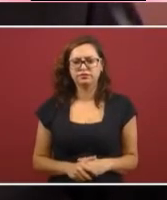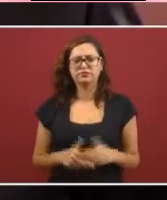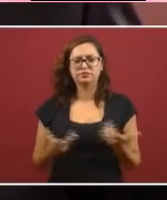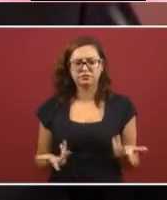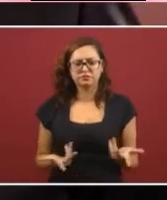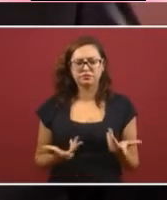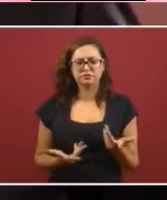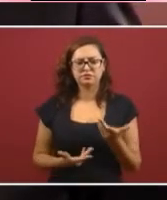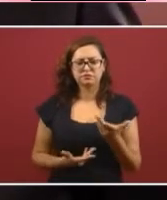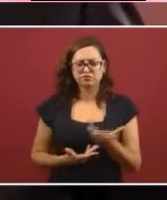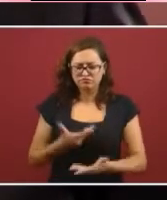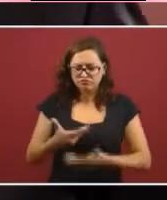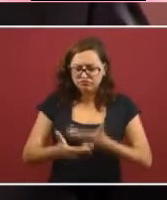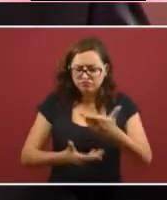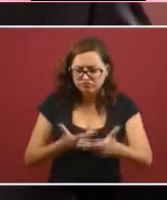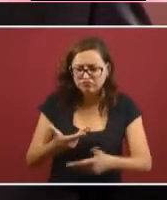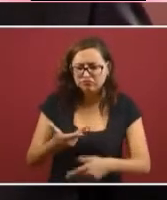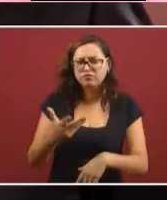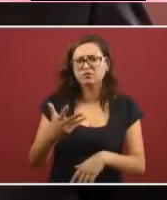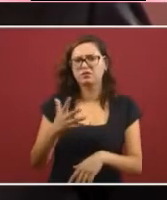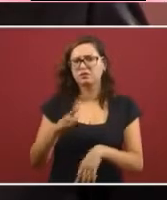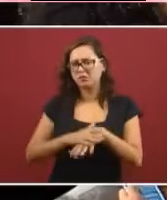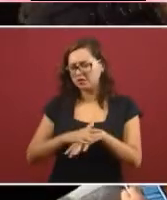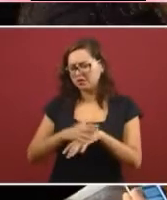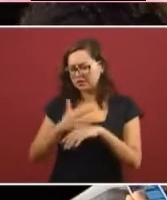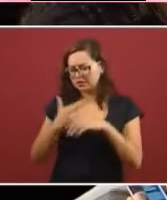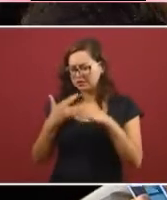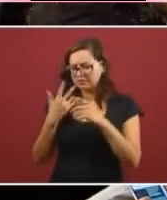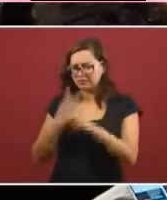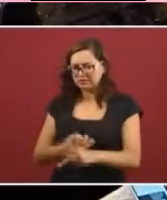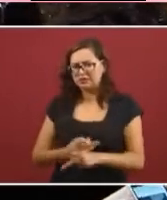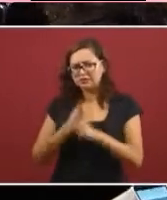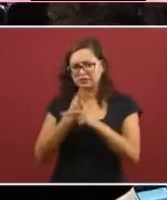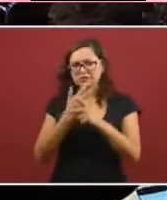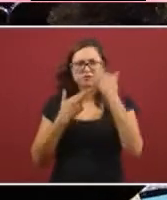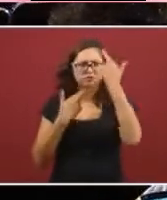revisar el we're going caso to review y, the matter well.